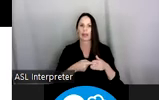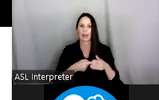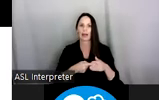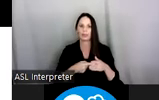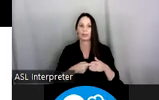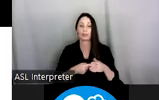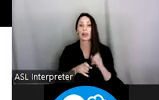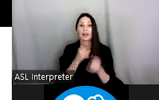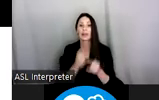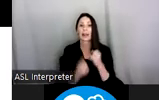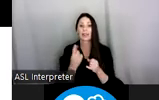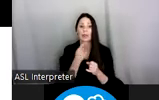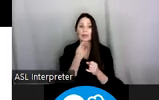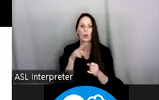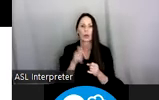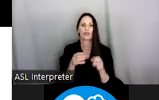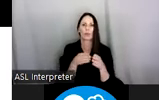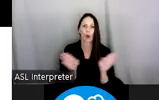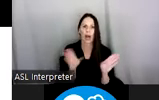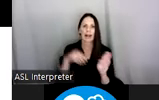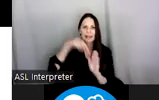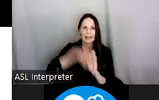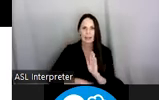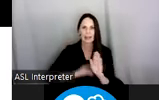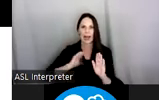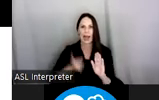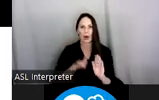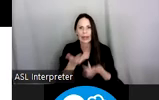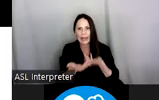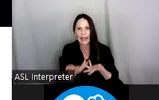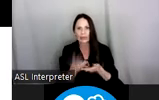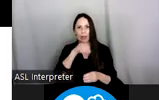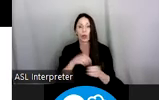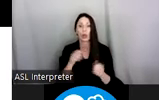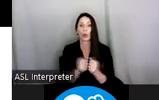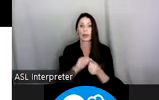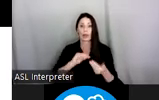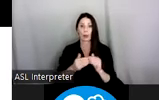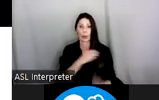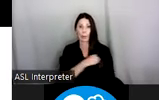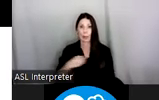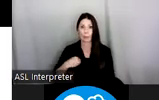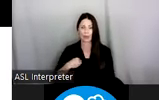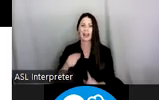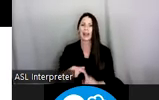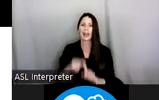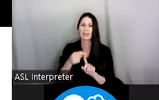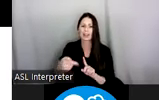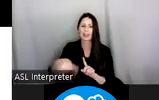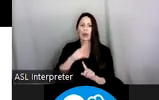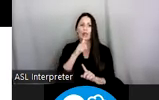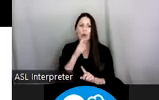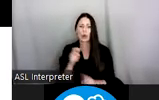The last one here, we need to broaden and deepen our engagement with community members, especially those who have been